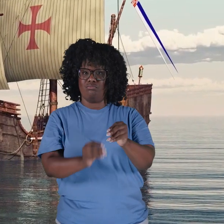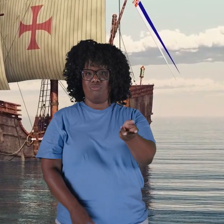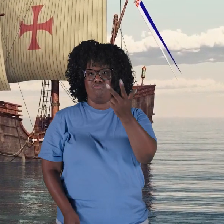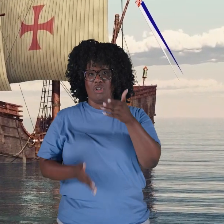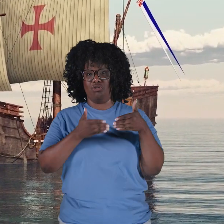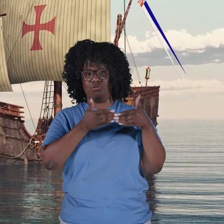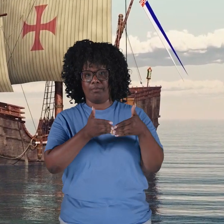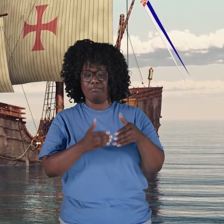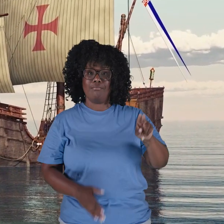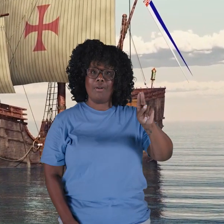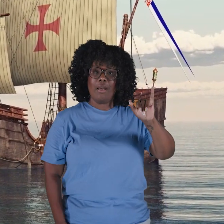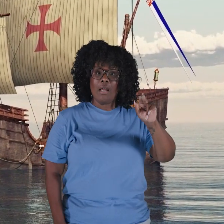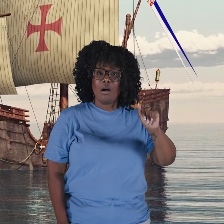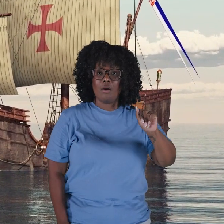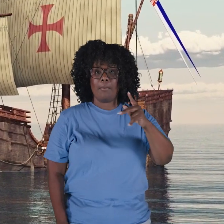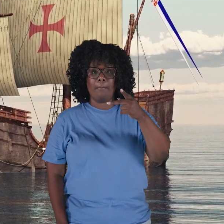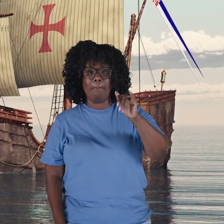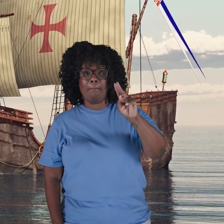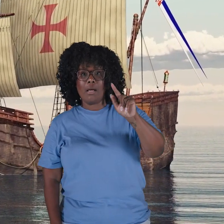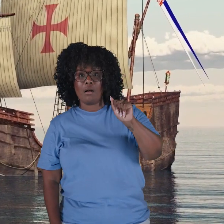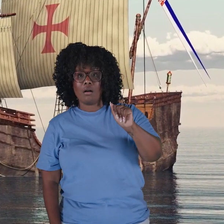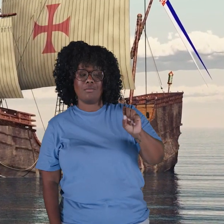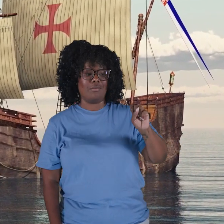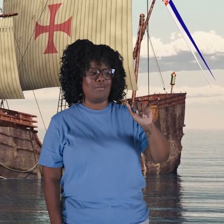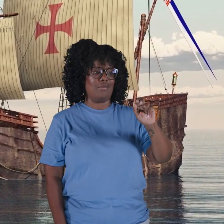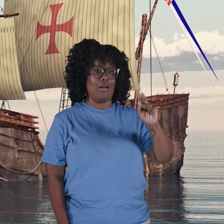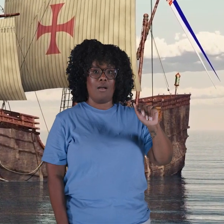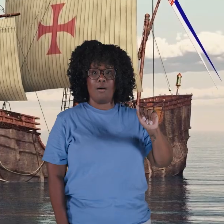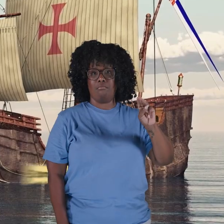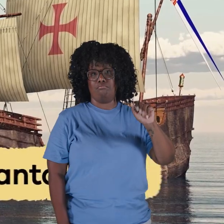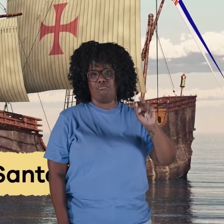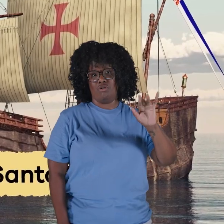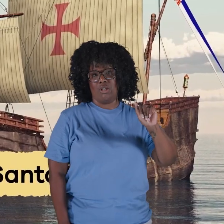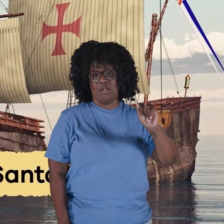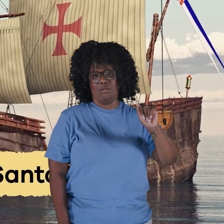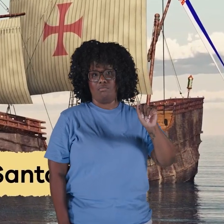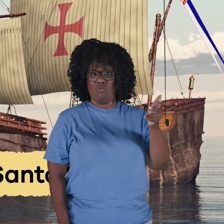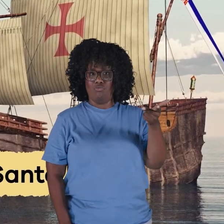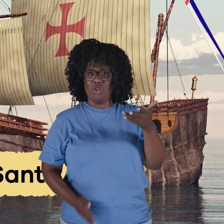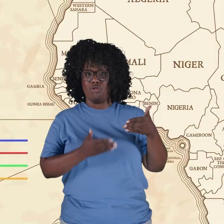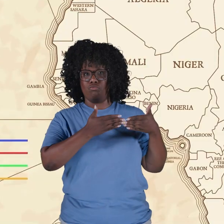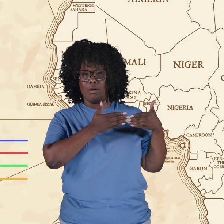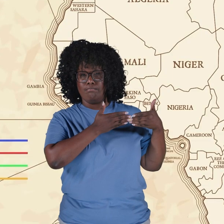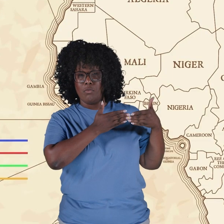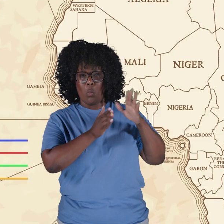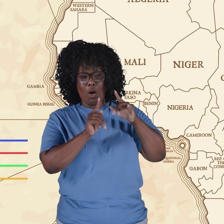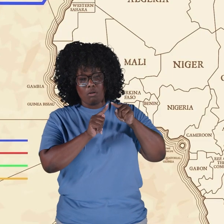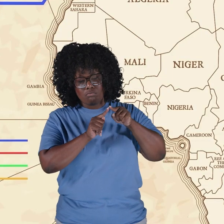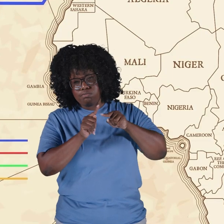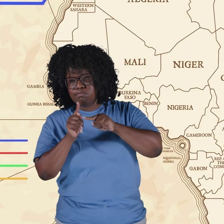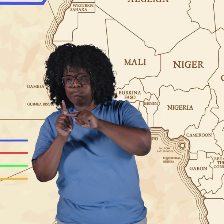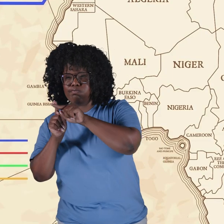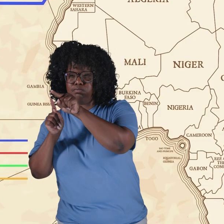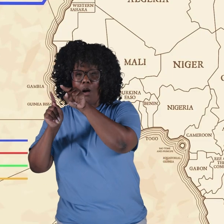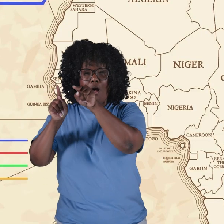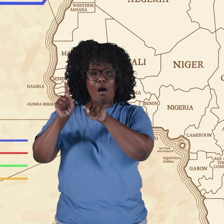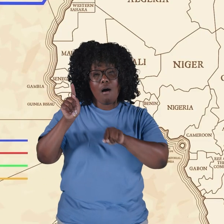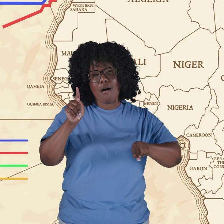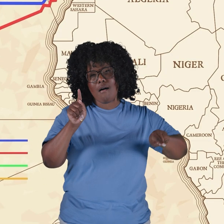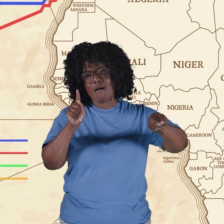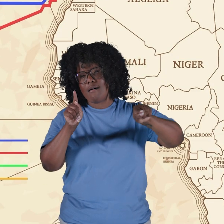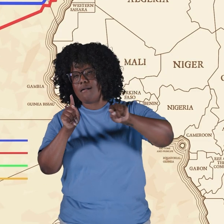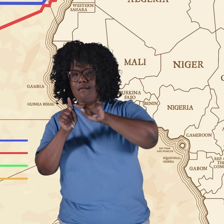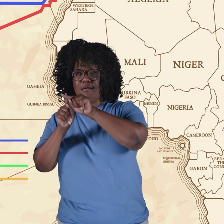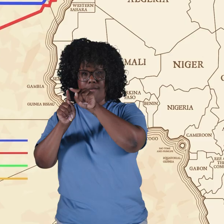sail with 3 ships, the Nina, the Pinta, and the Santa Maria. Columbus would eventually